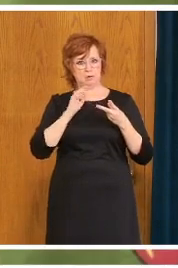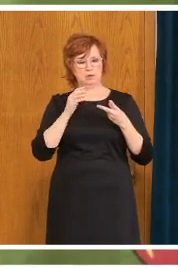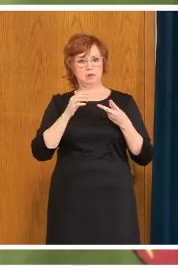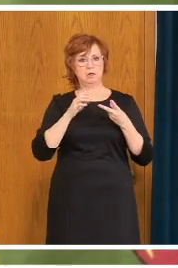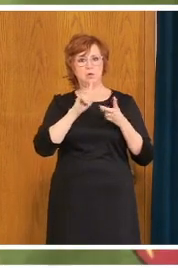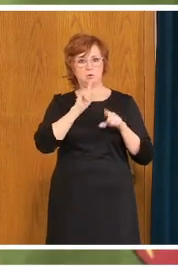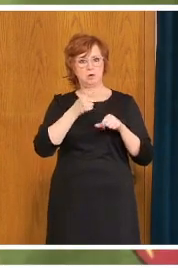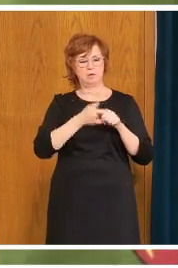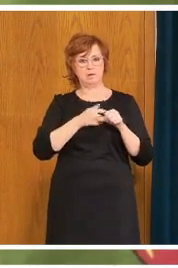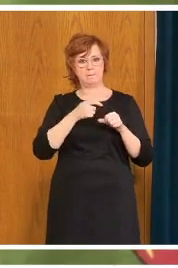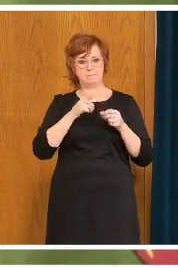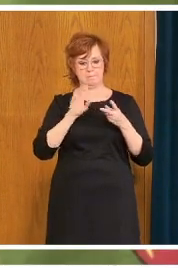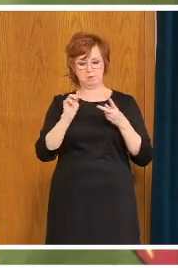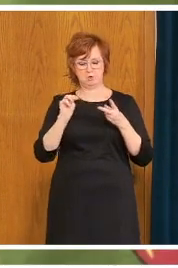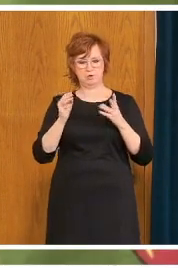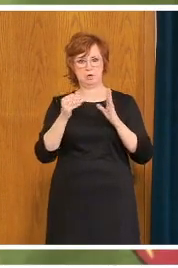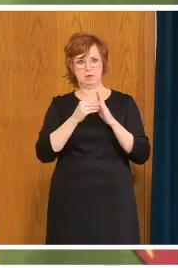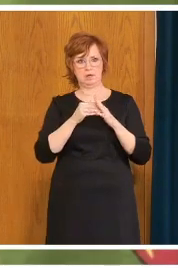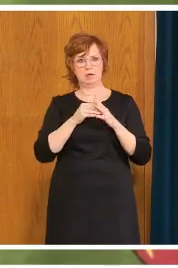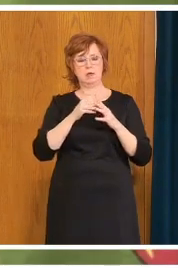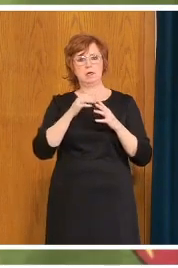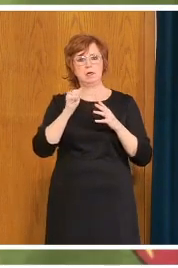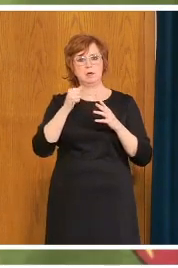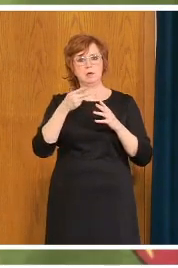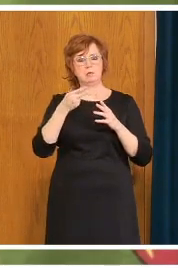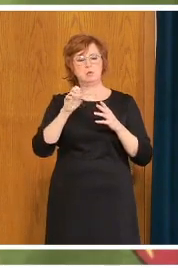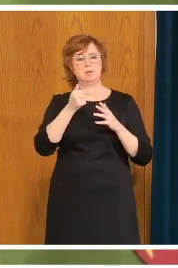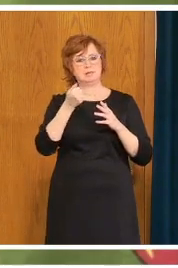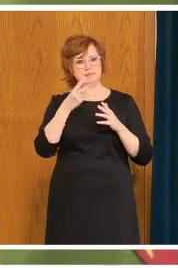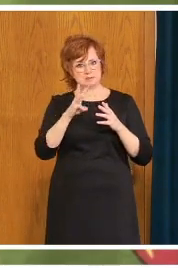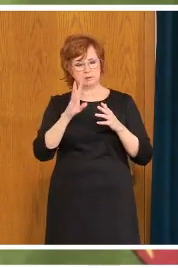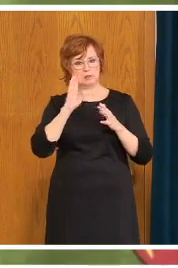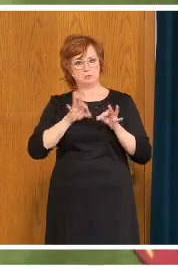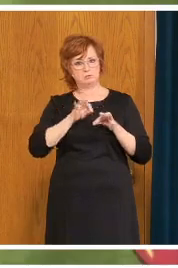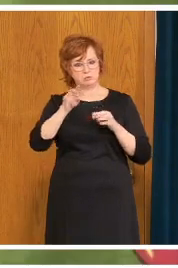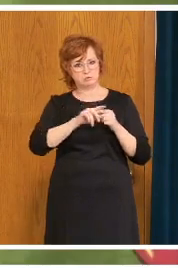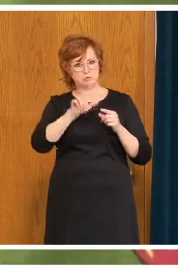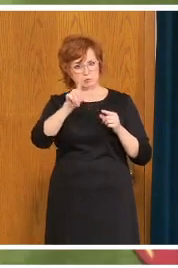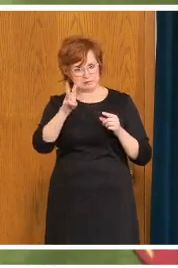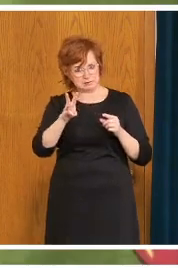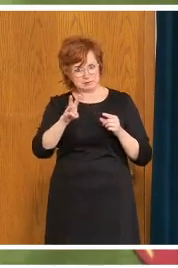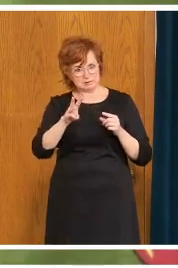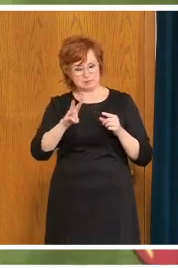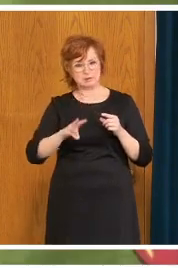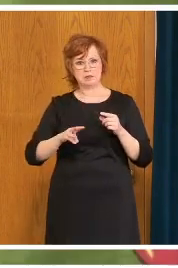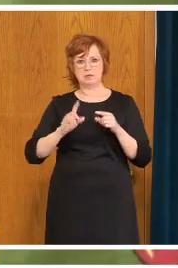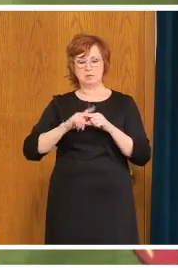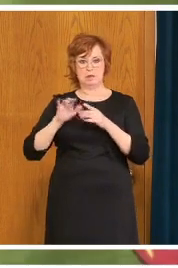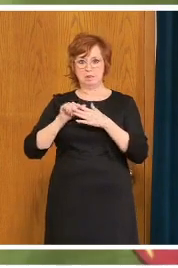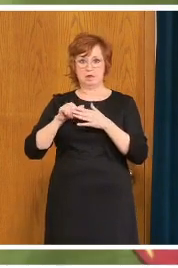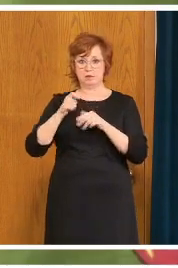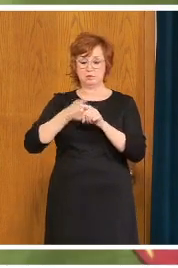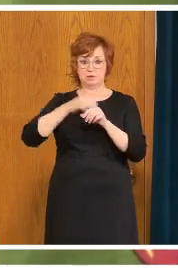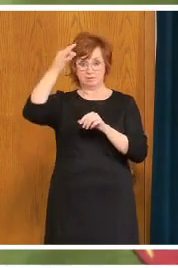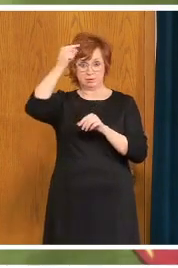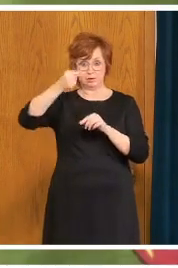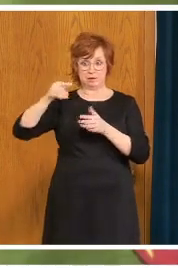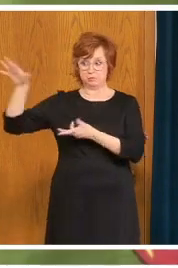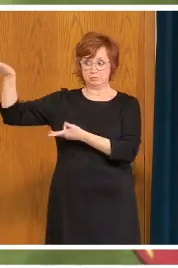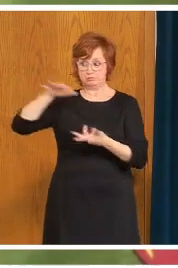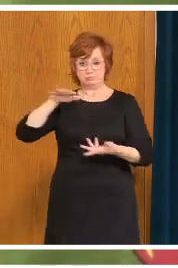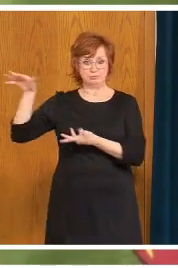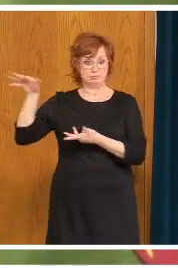had a huge delay in our Moderna. And we don't have any Moderna scheduled from the federal government. Usually they